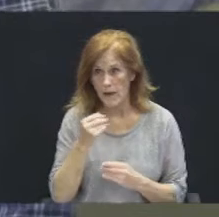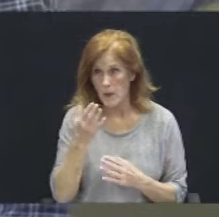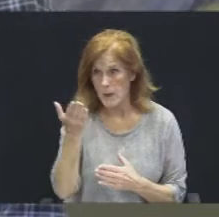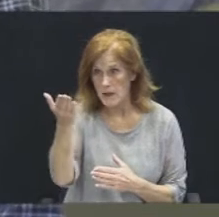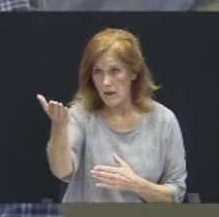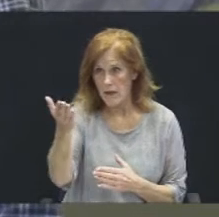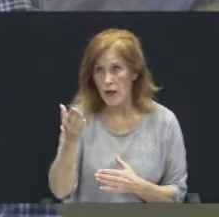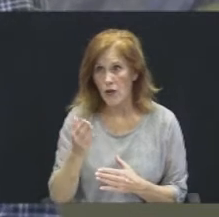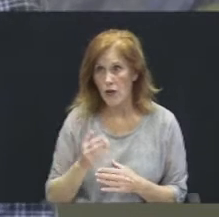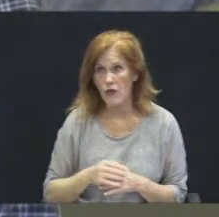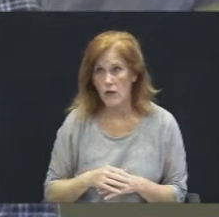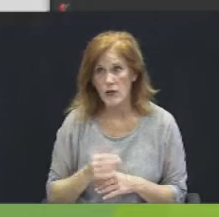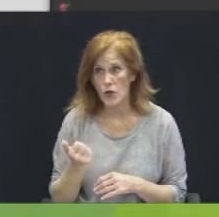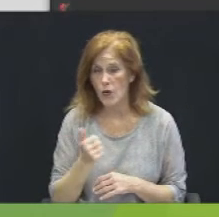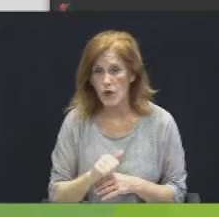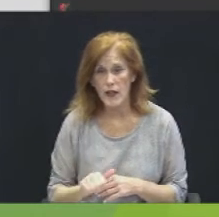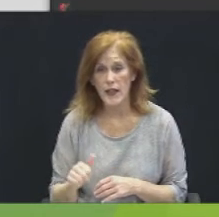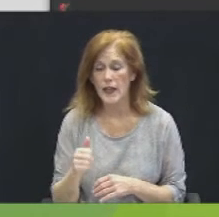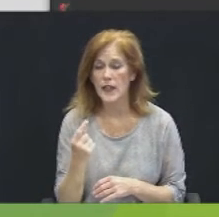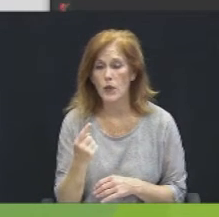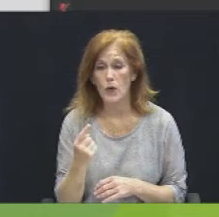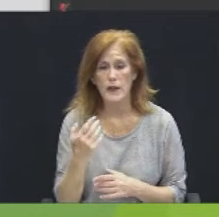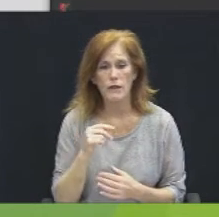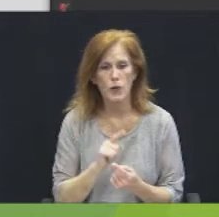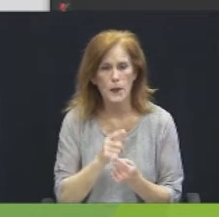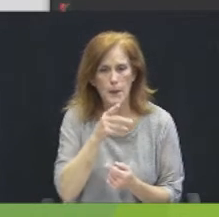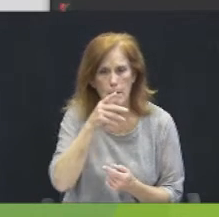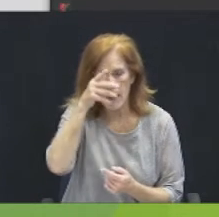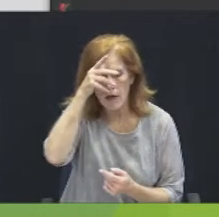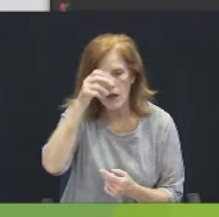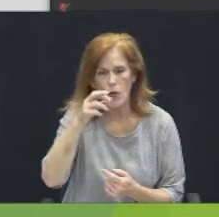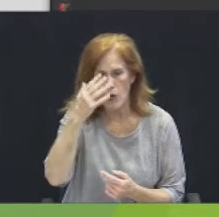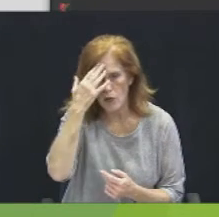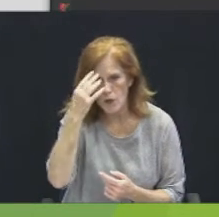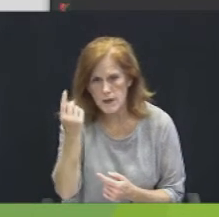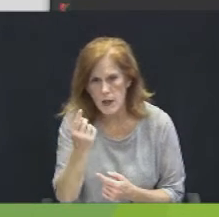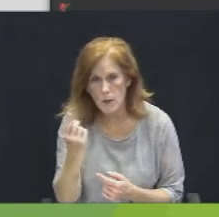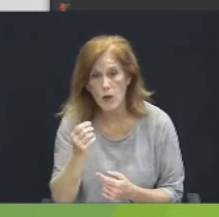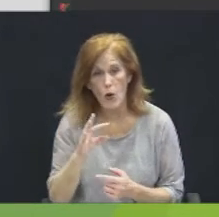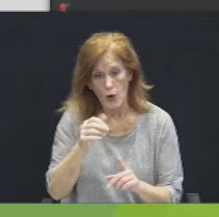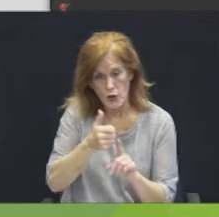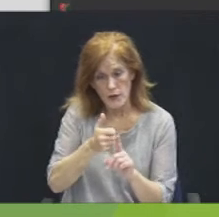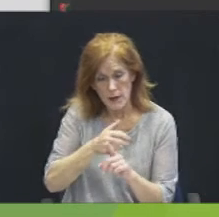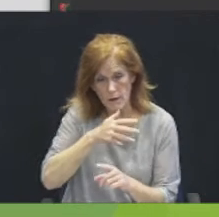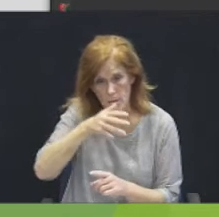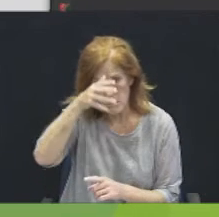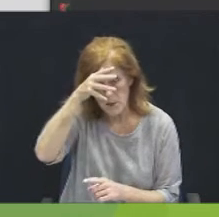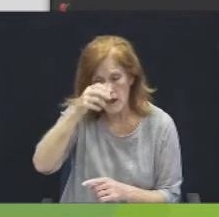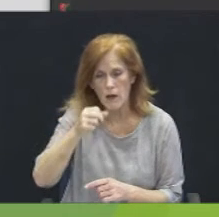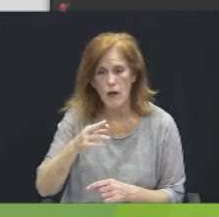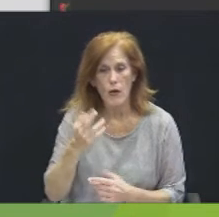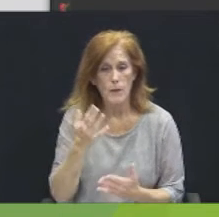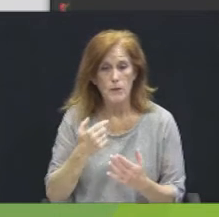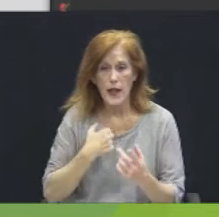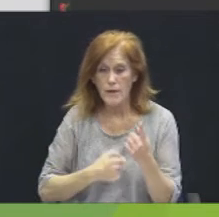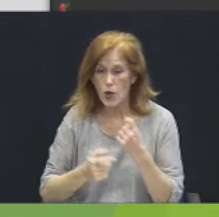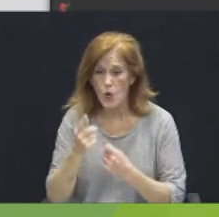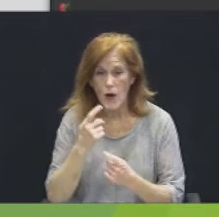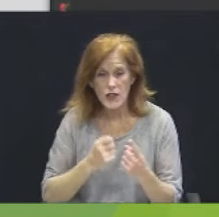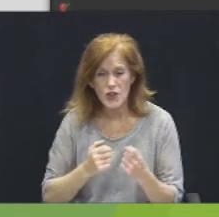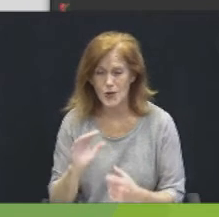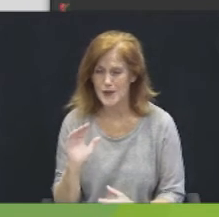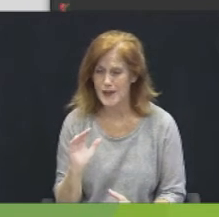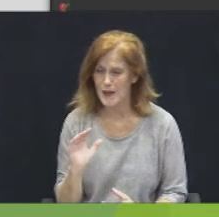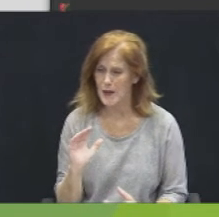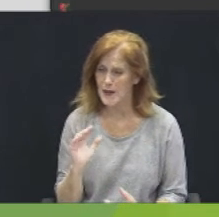if any of you guys run into parents, or if you're a parent, or you have a question, or something doesn't